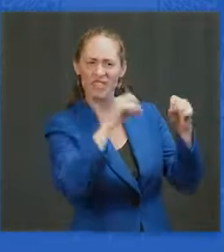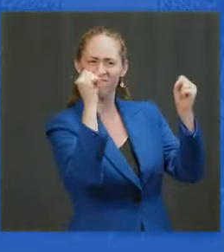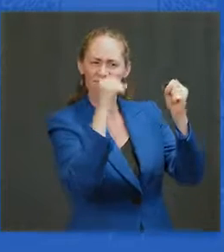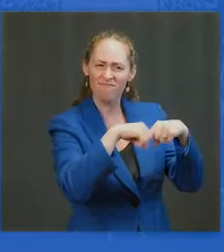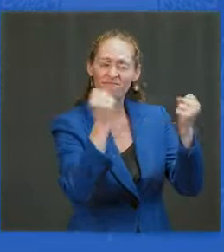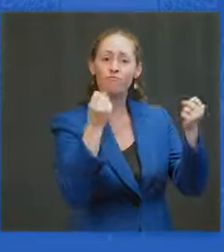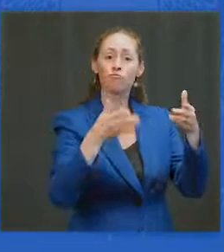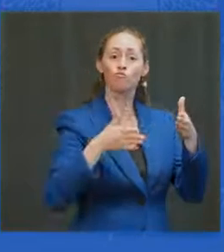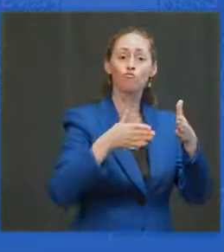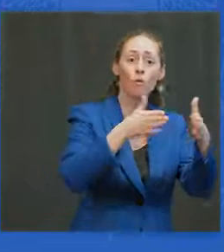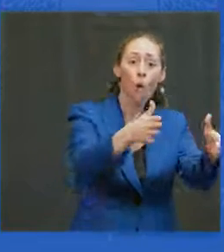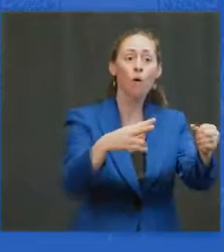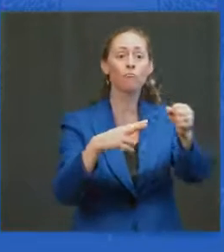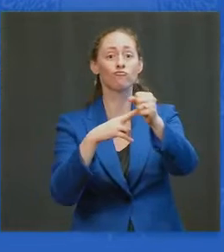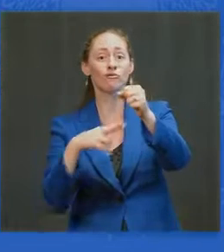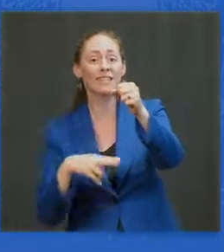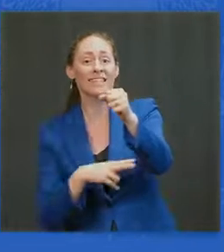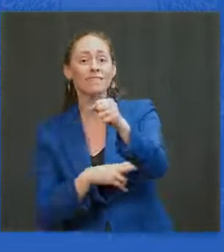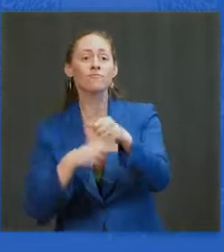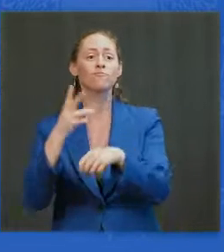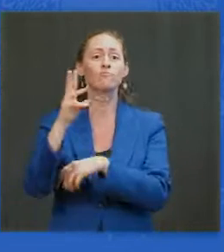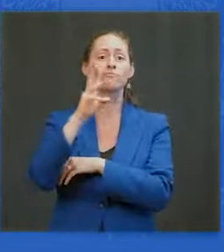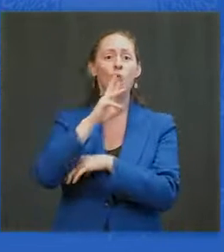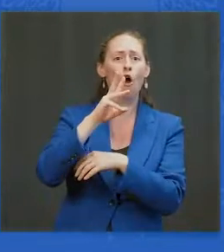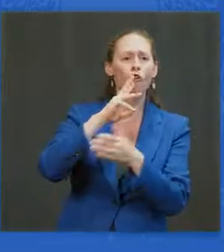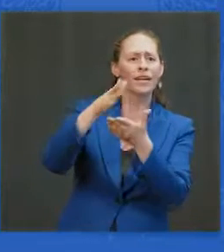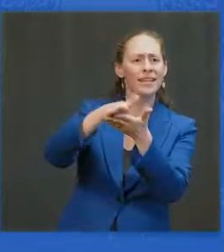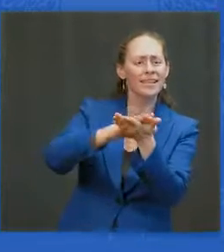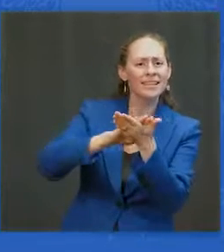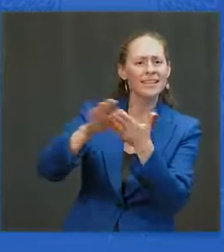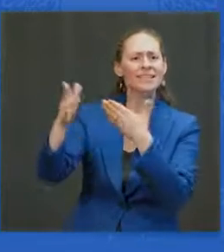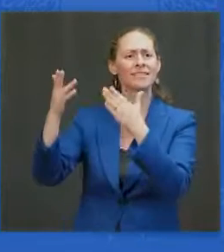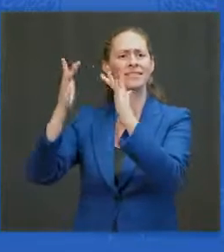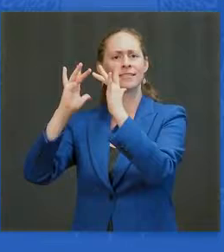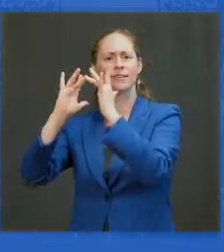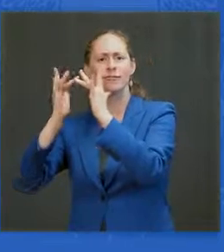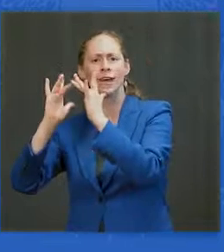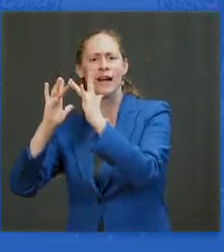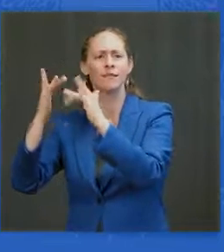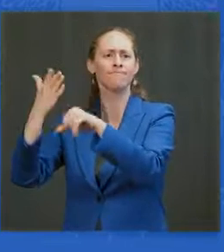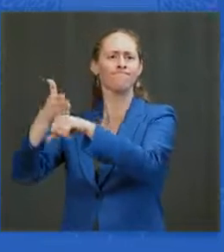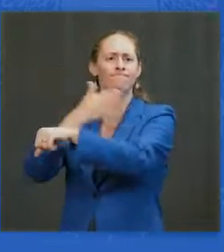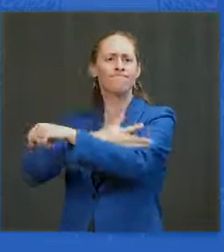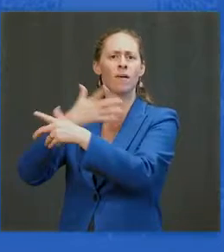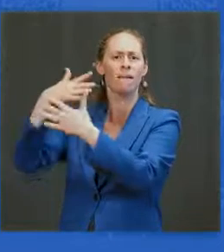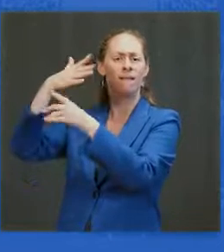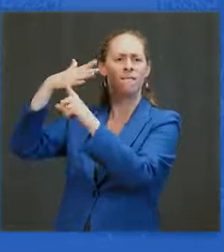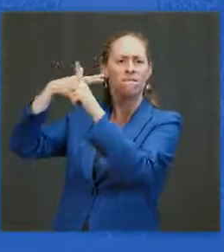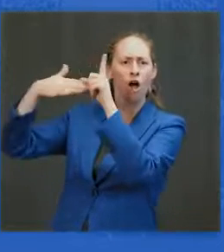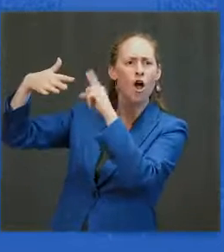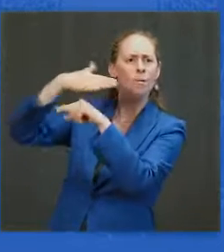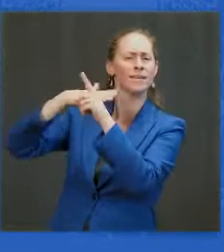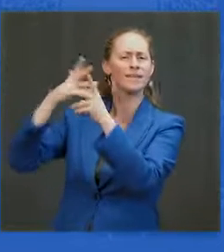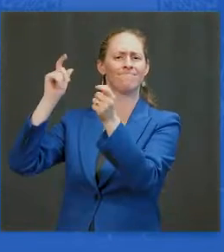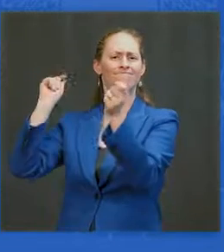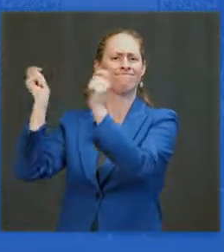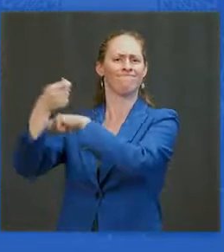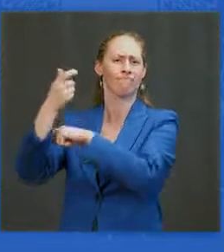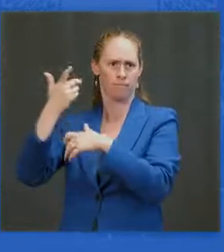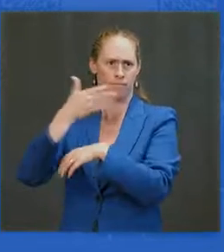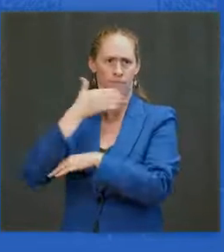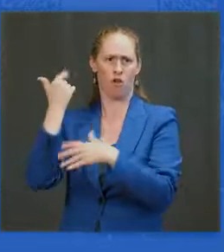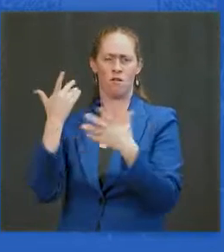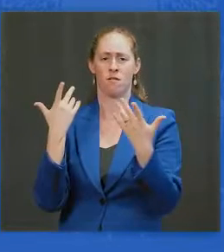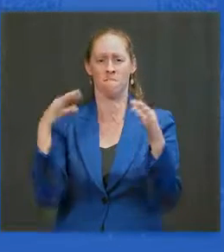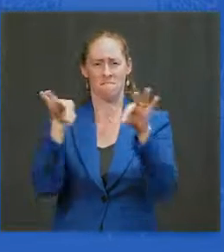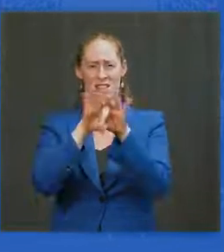water systems, broadband, clean energy, environmental cleanup, and making infrastructure more resilient to the